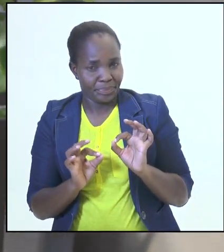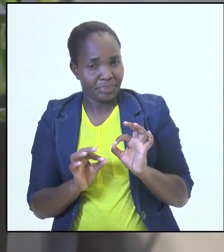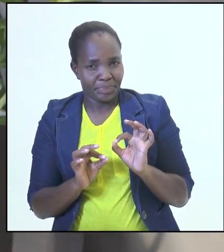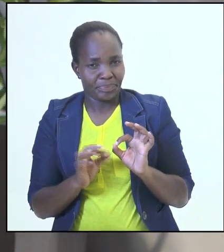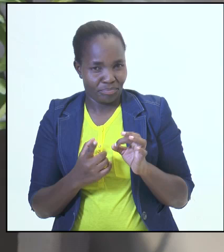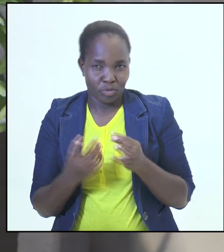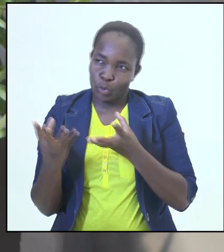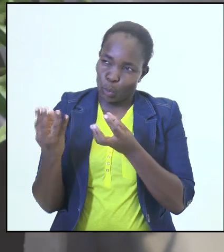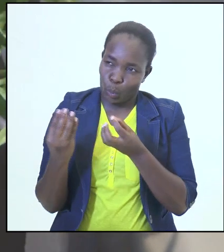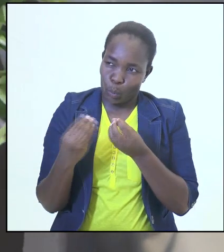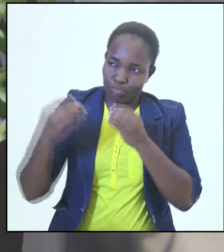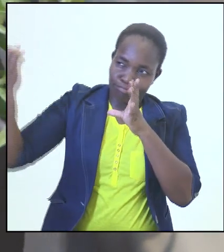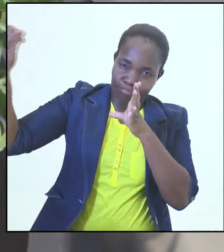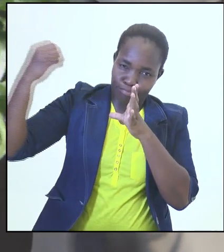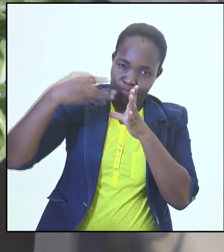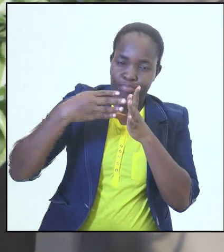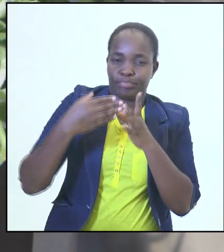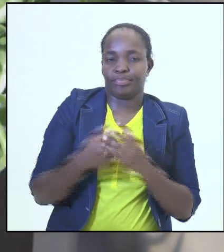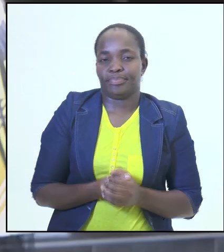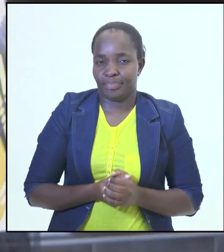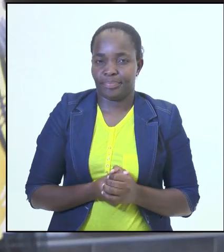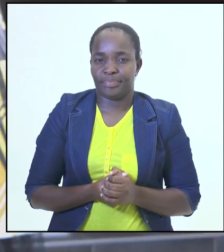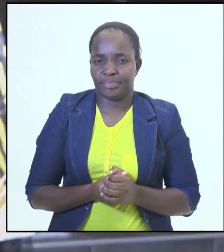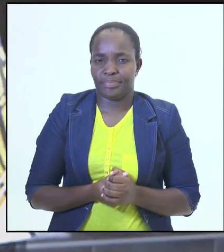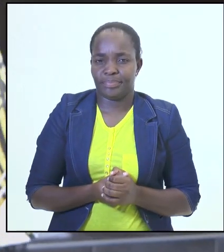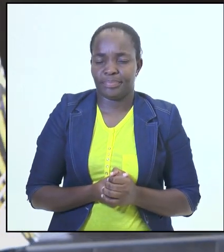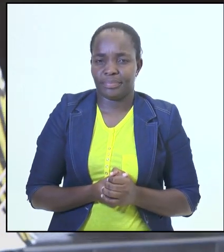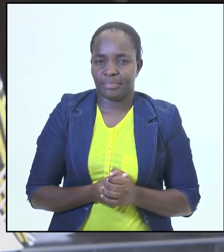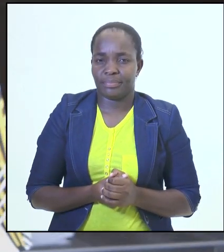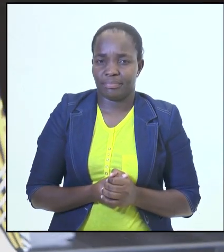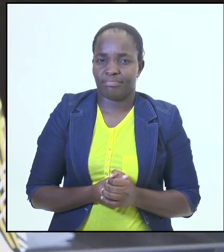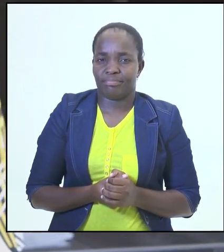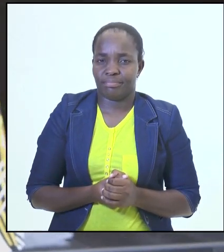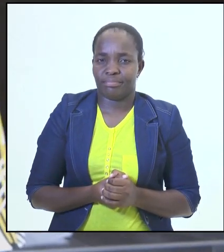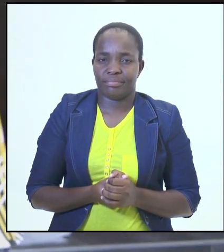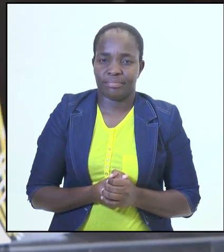sunlight through the window has done them wonders. Indeed. Dear ones.